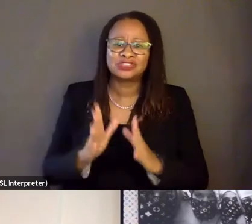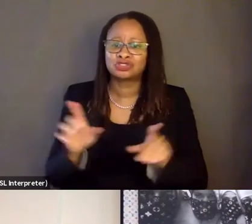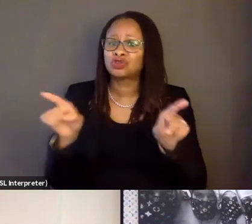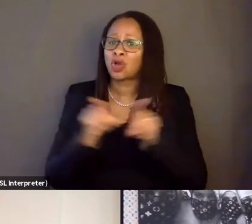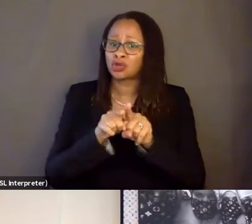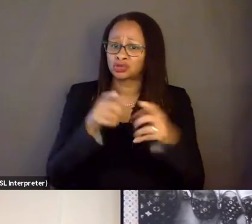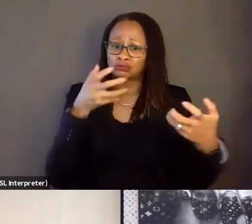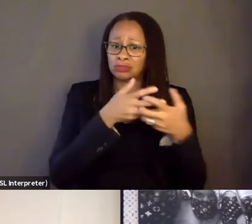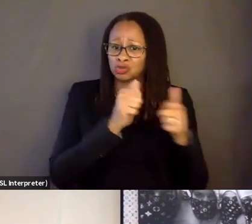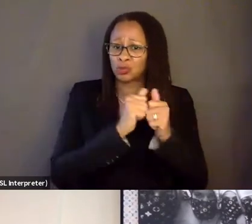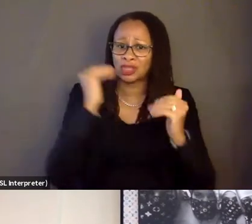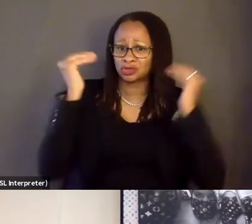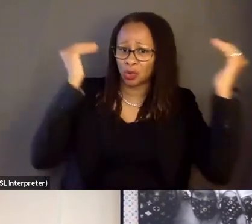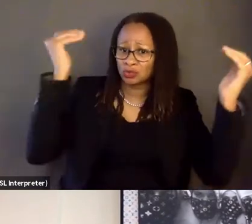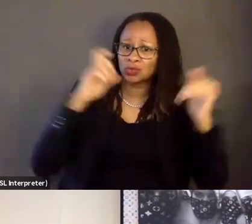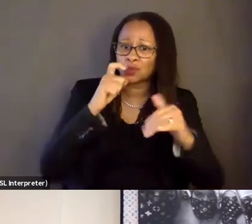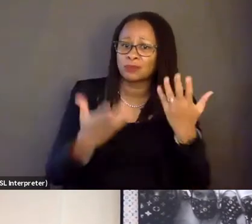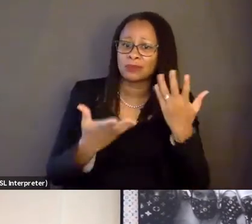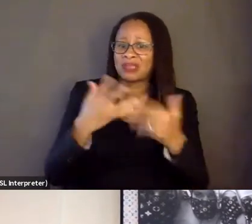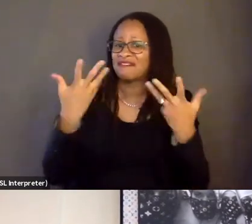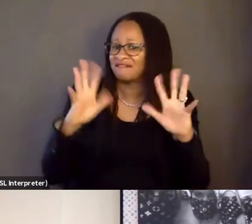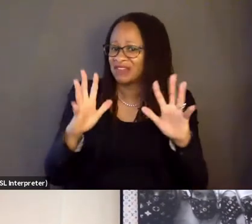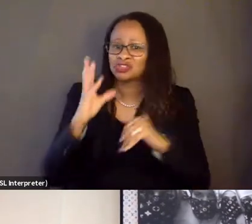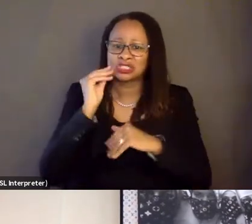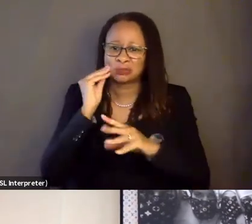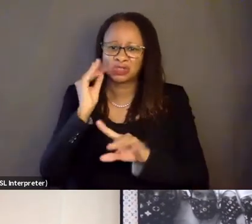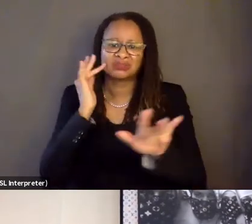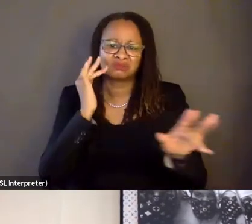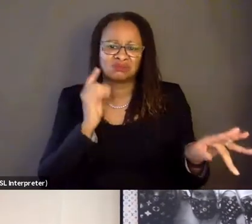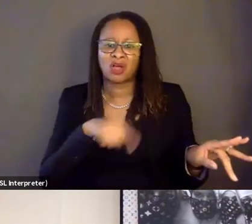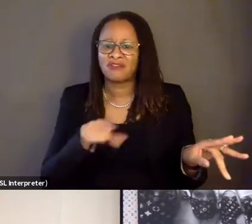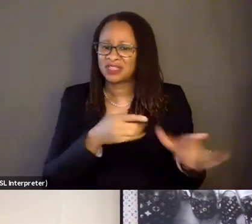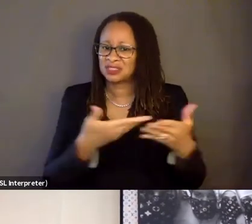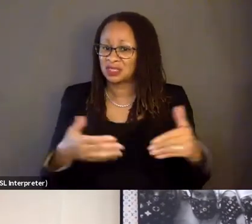as grownups who might, you know, have already gone through a lot of this.